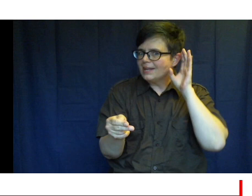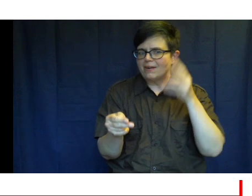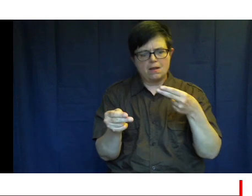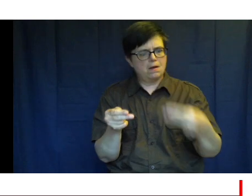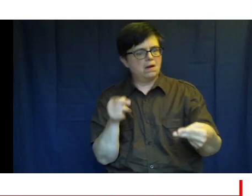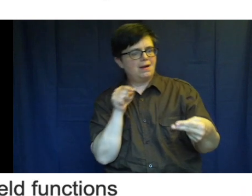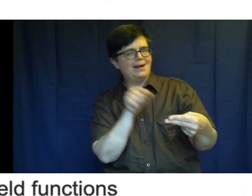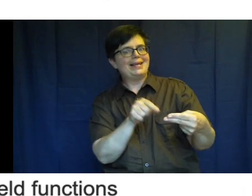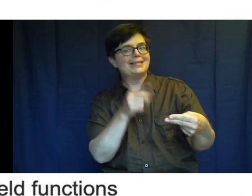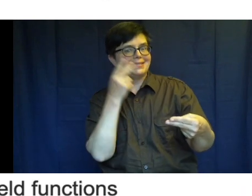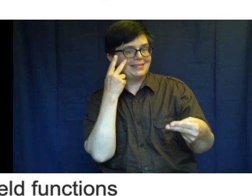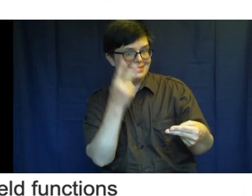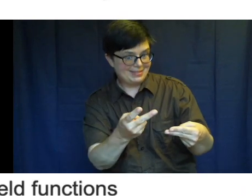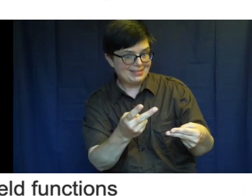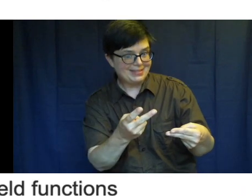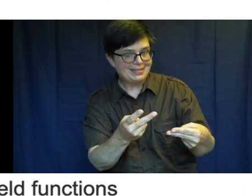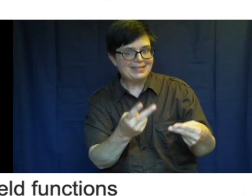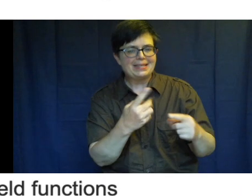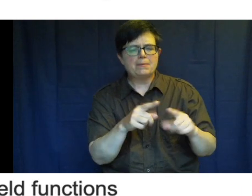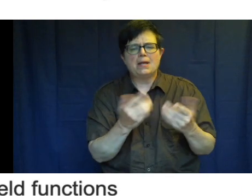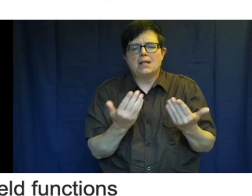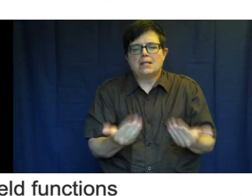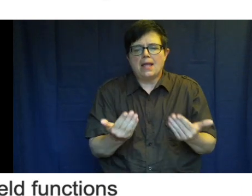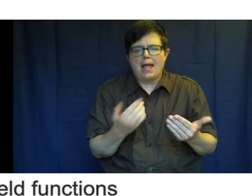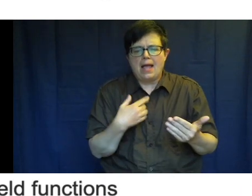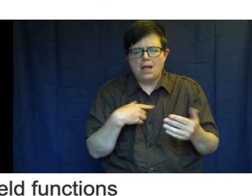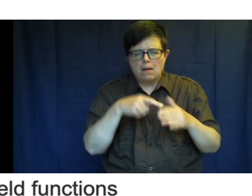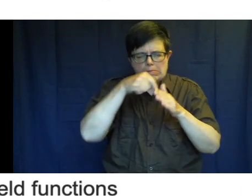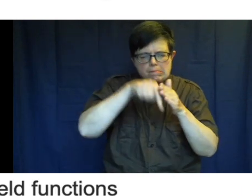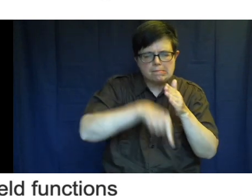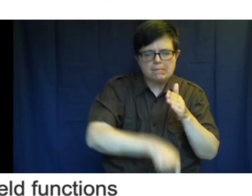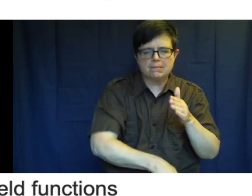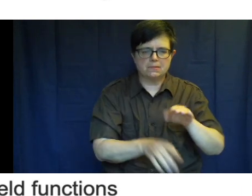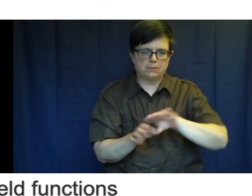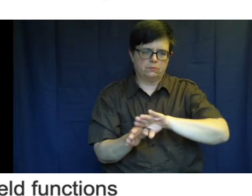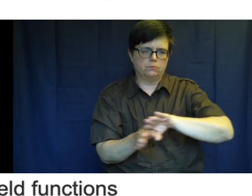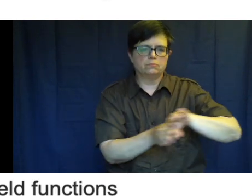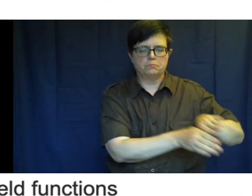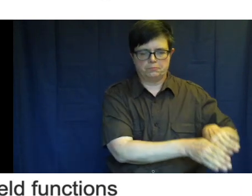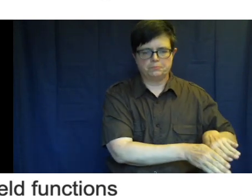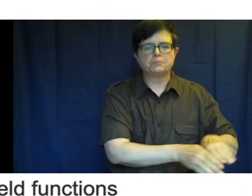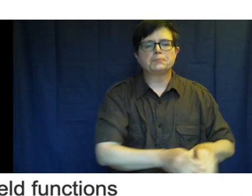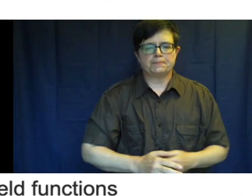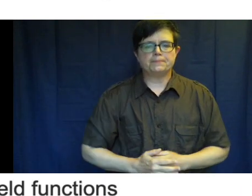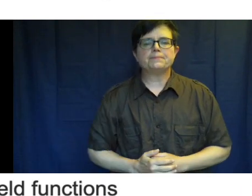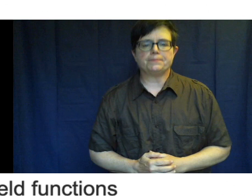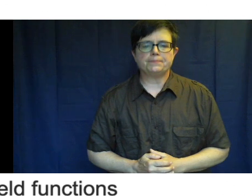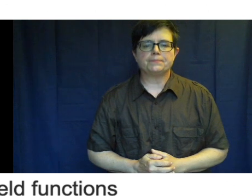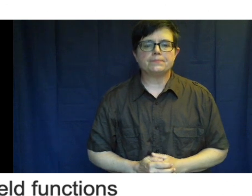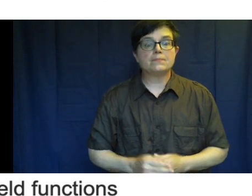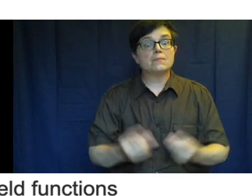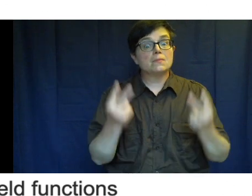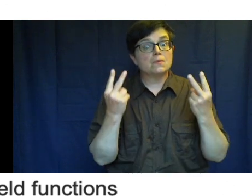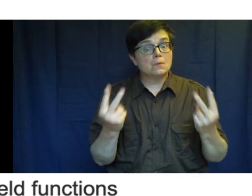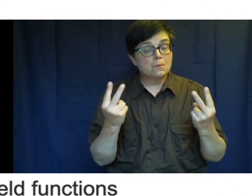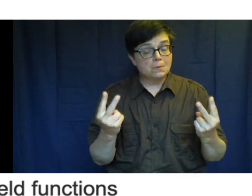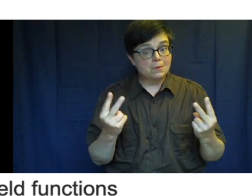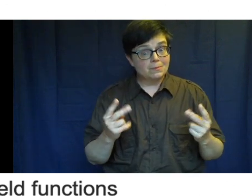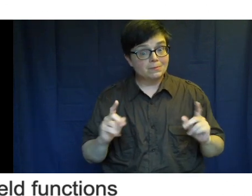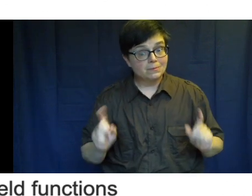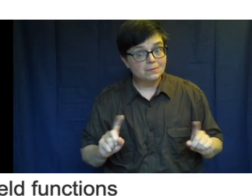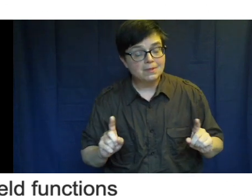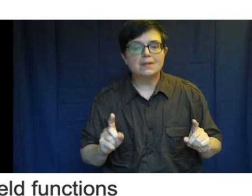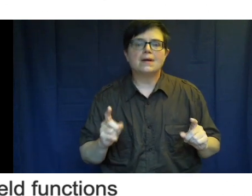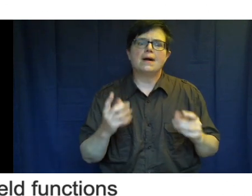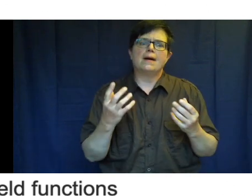hearing functions, but I'm not going to spend too much time on these details today. What is important